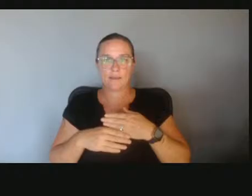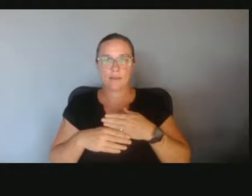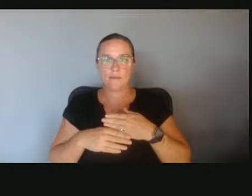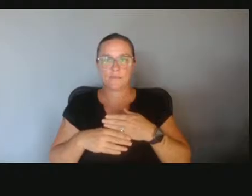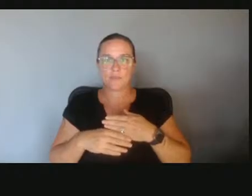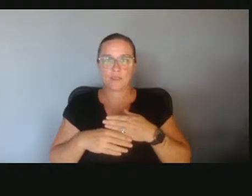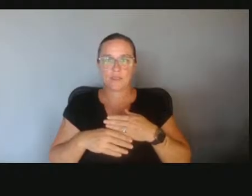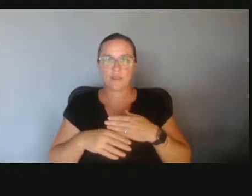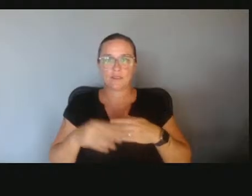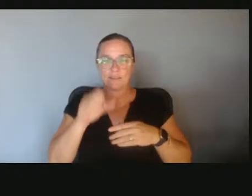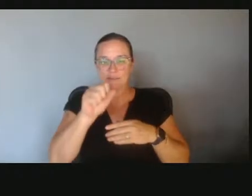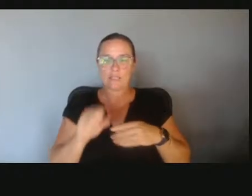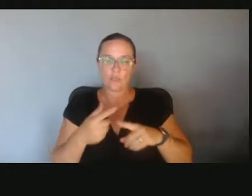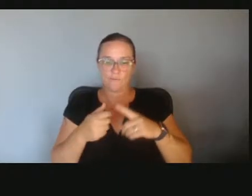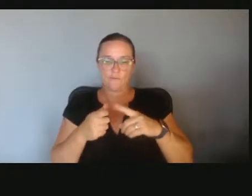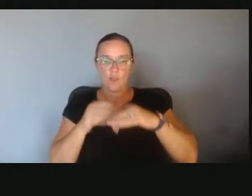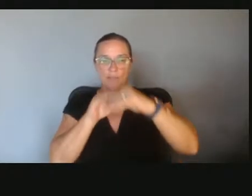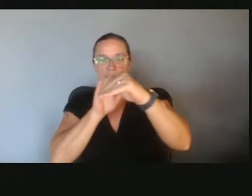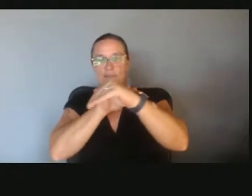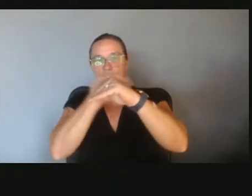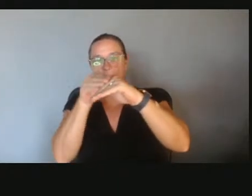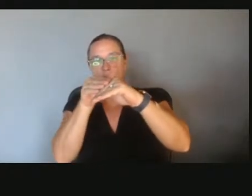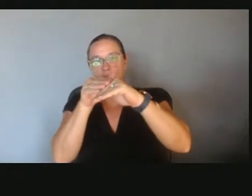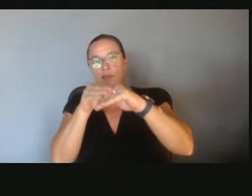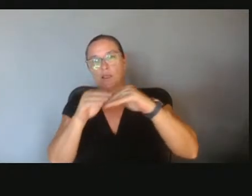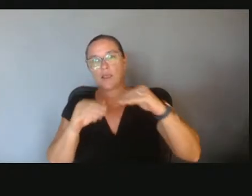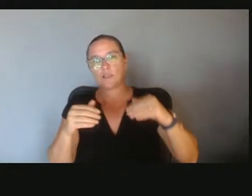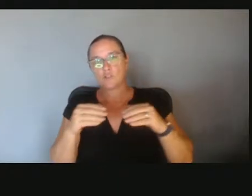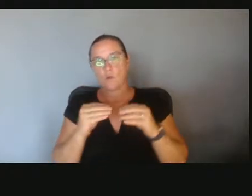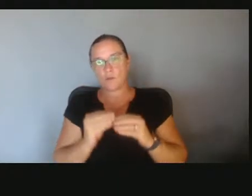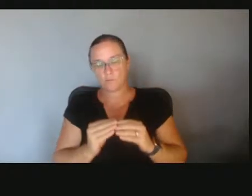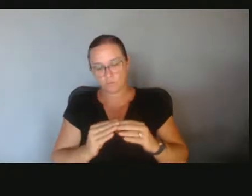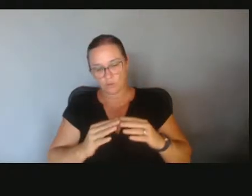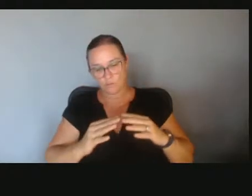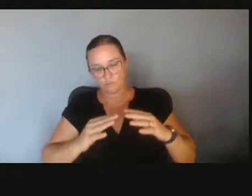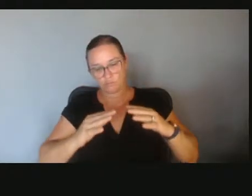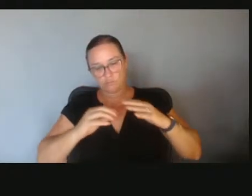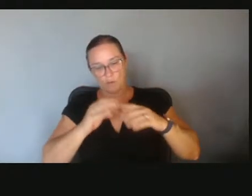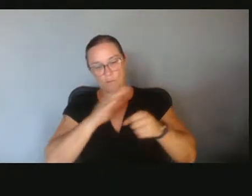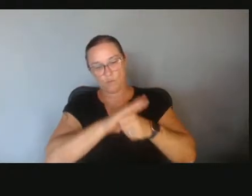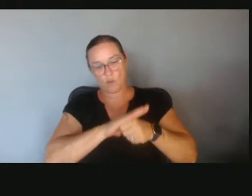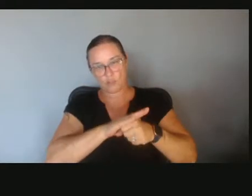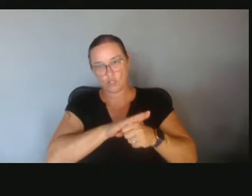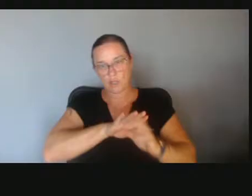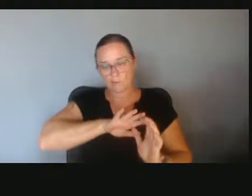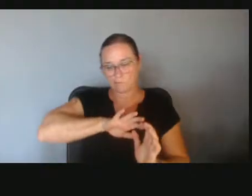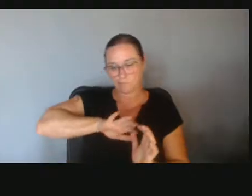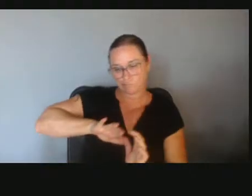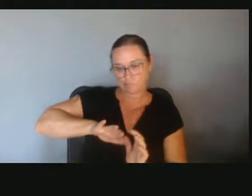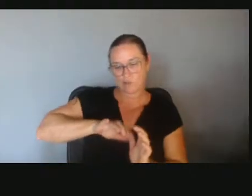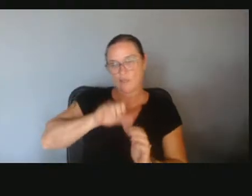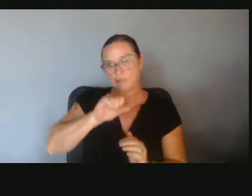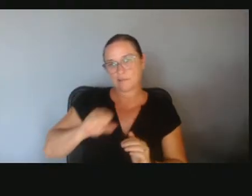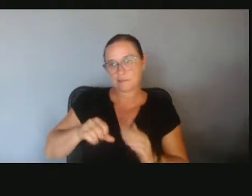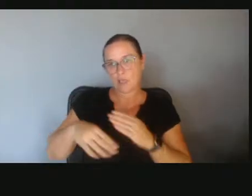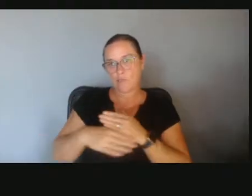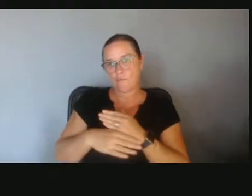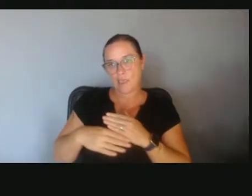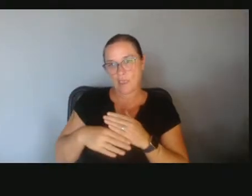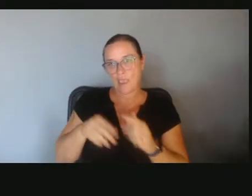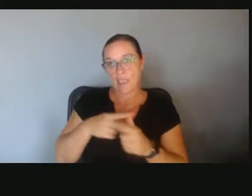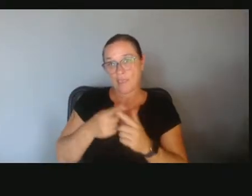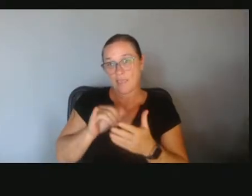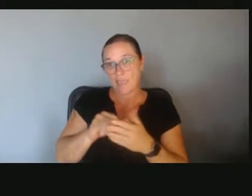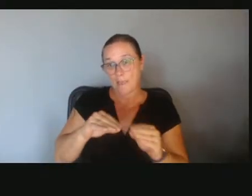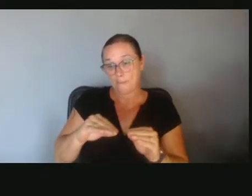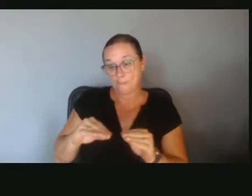summit, right through there. You imagine as the summit's building pressure and expanding, it's putting pressure on the south flank over here first. And then as this